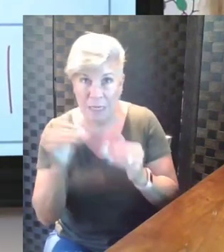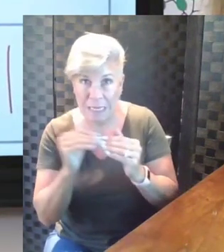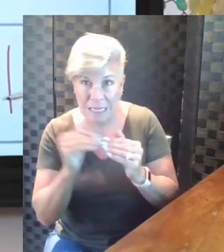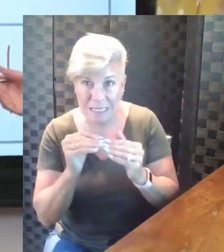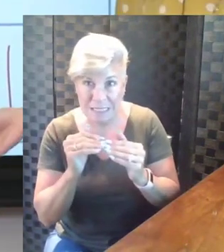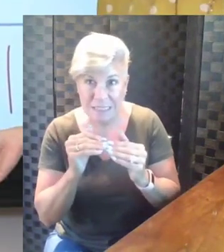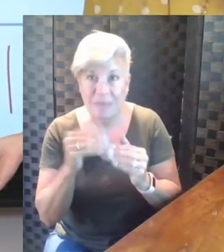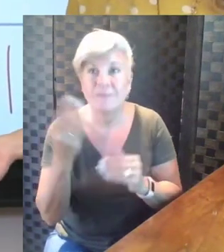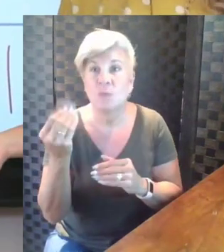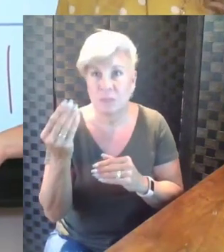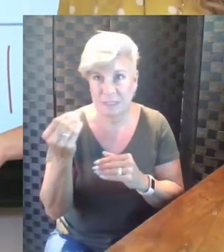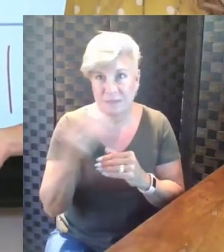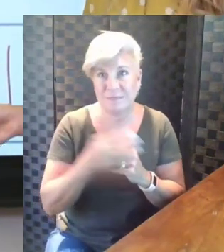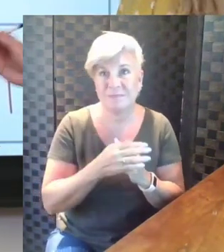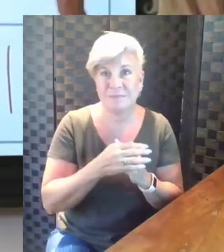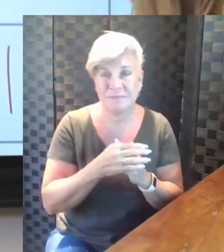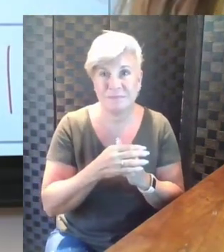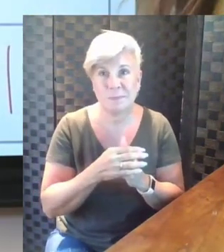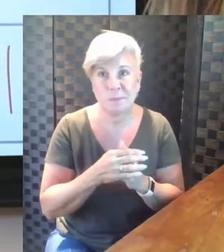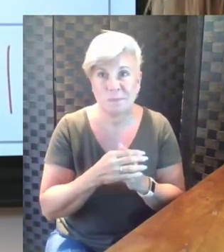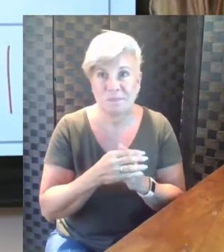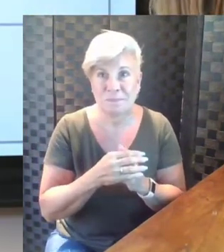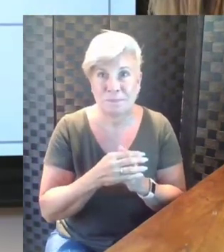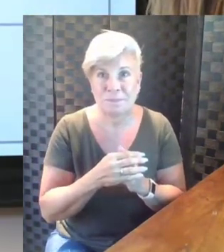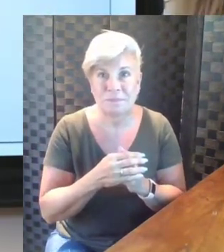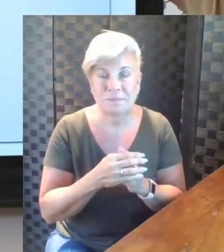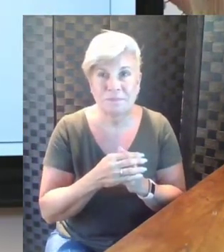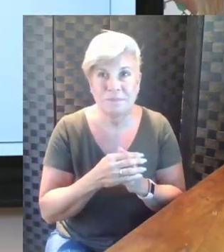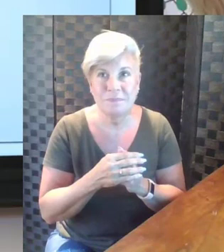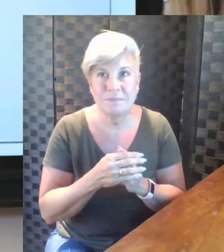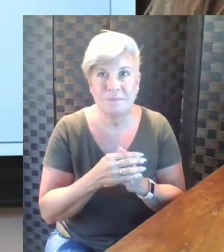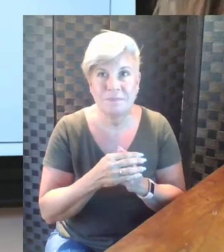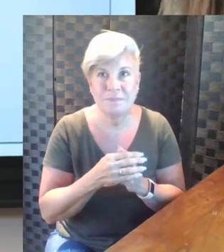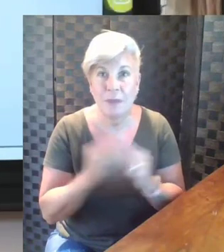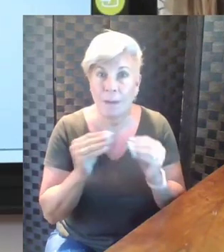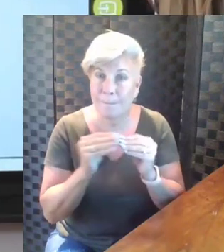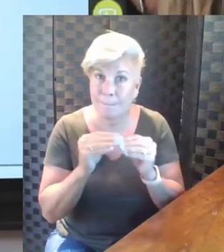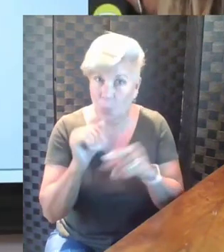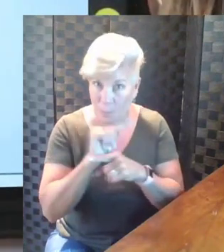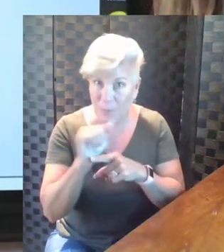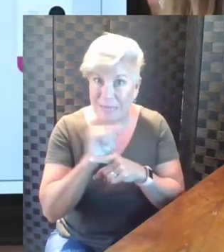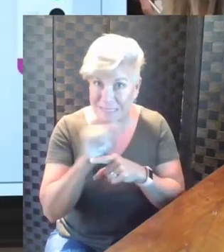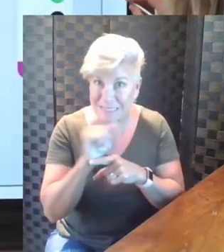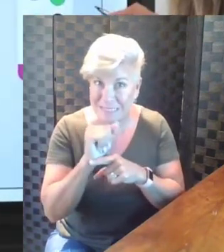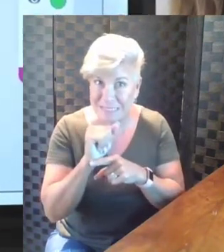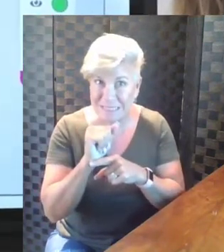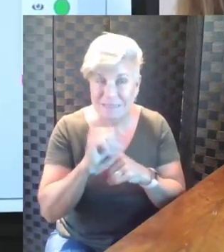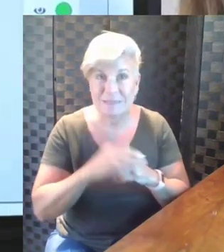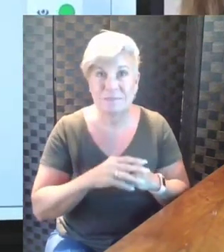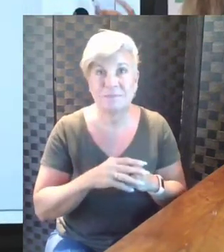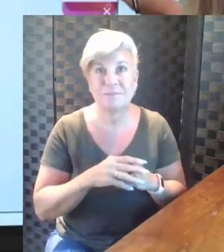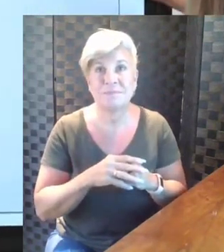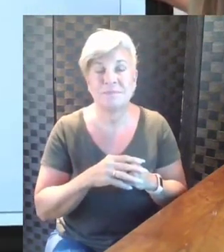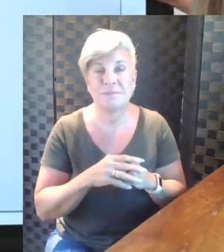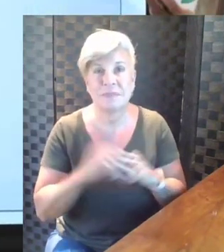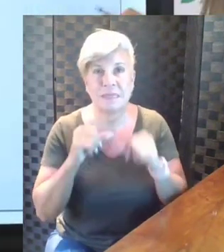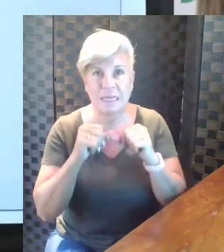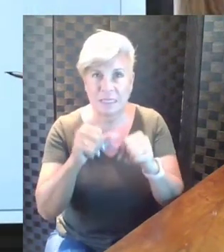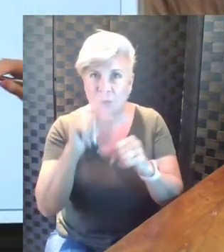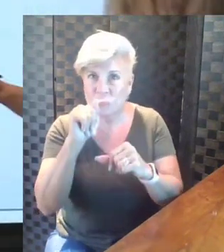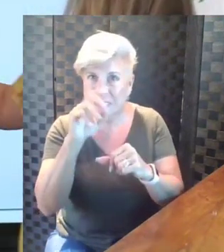is 14. All right, a little bit more practice as we build up through our